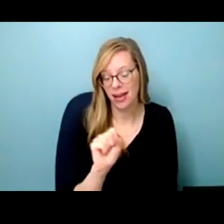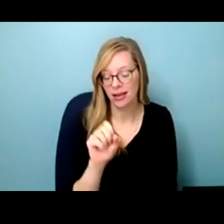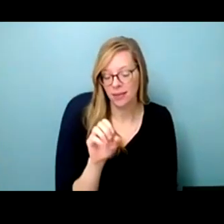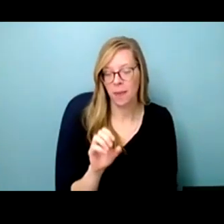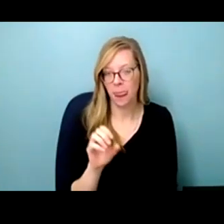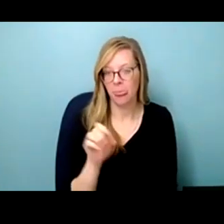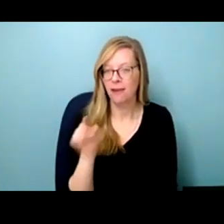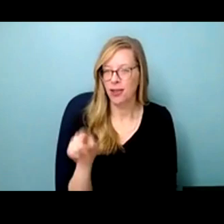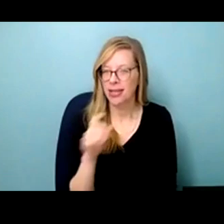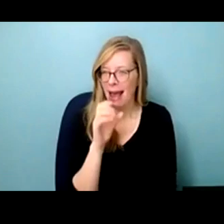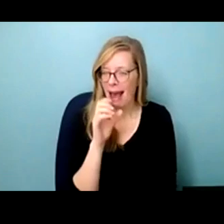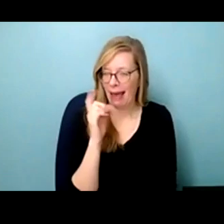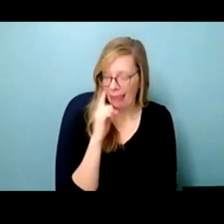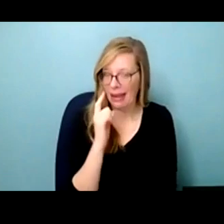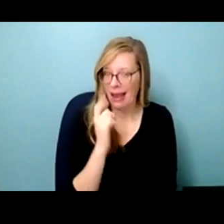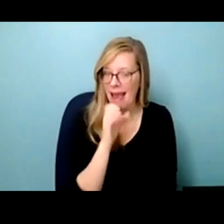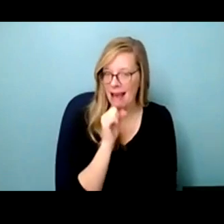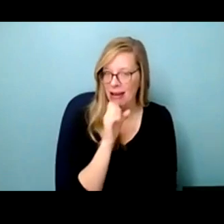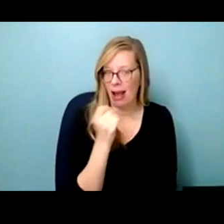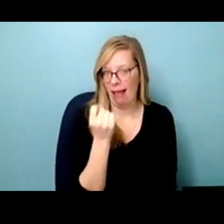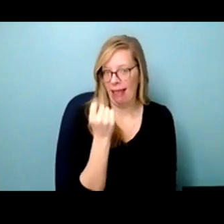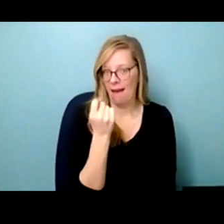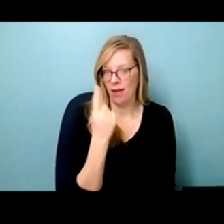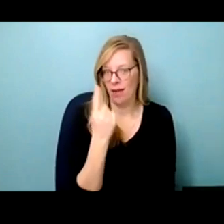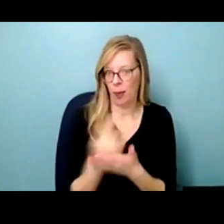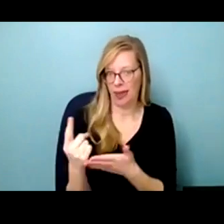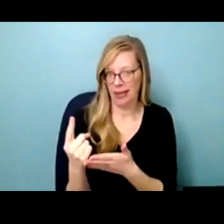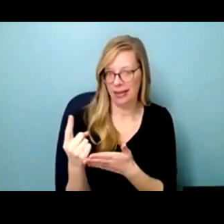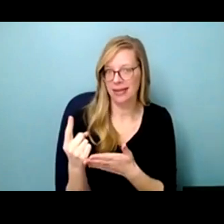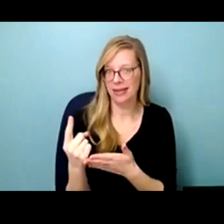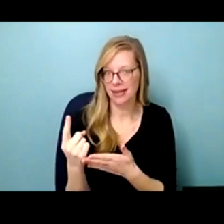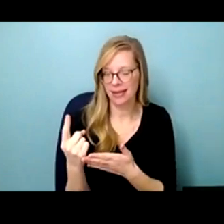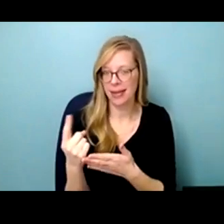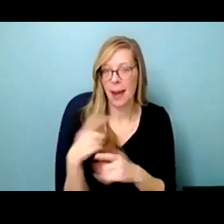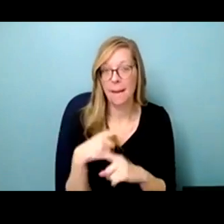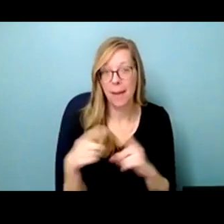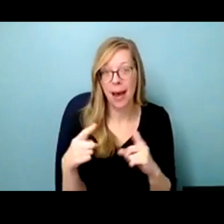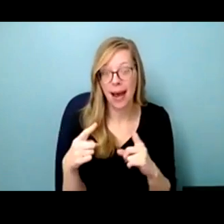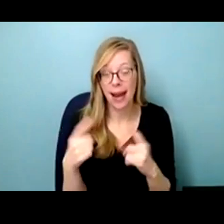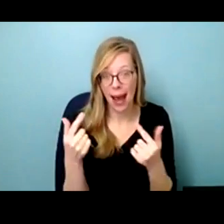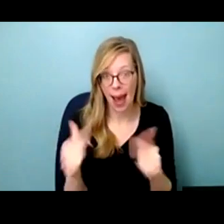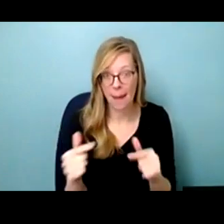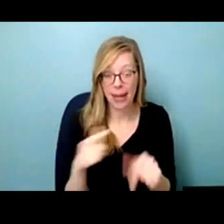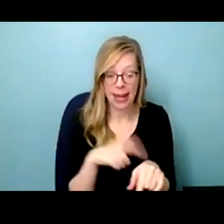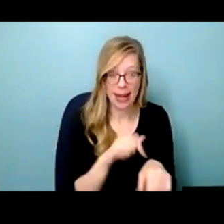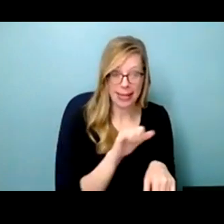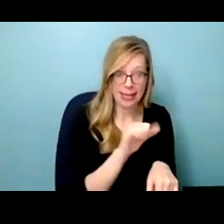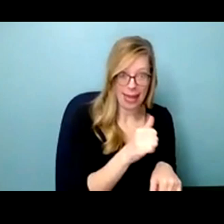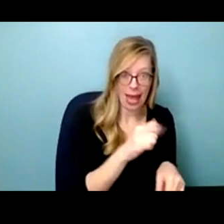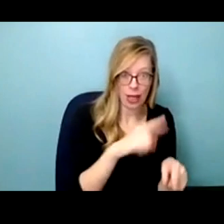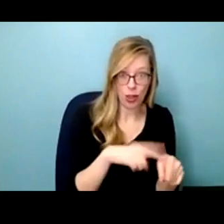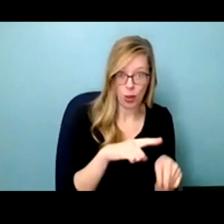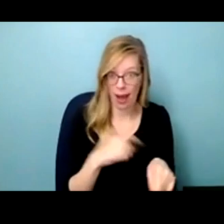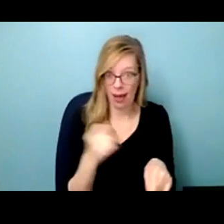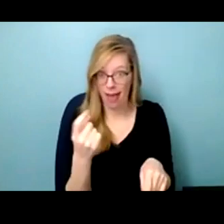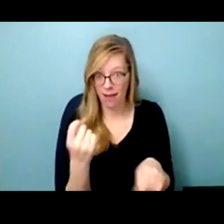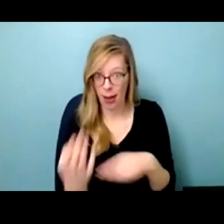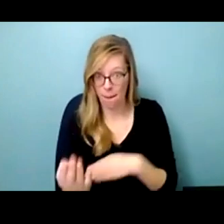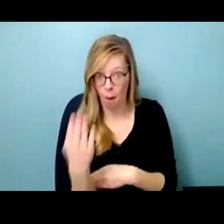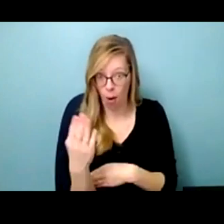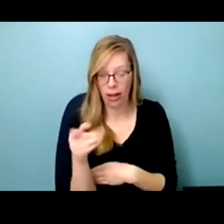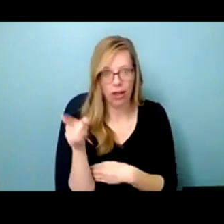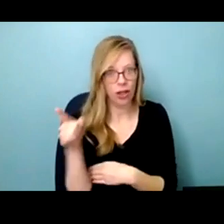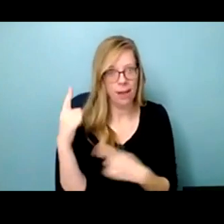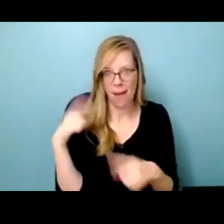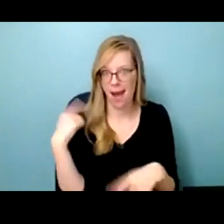I think she's 11 weeks old right now, but 10 to 11 a.m. is her bananas time,